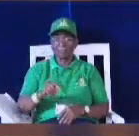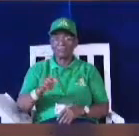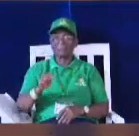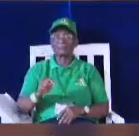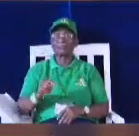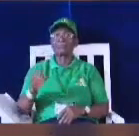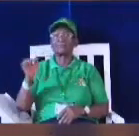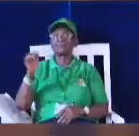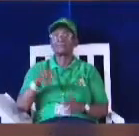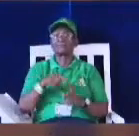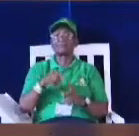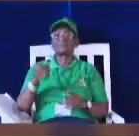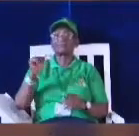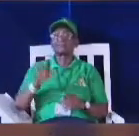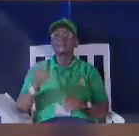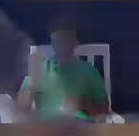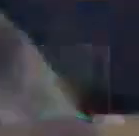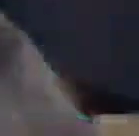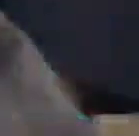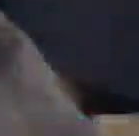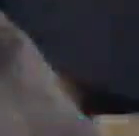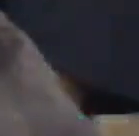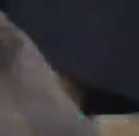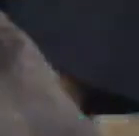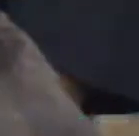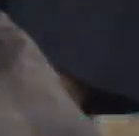When they were saying that, I know they were talking about me.